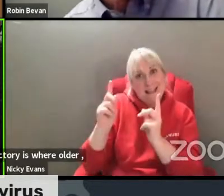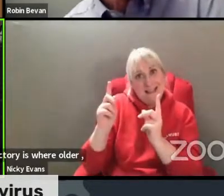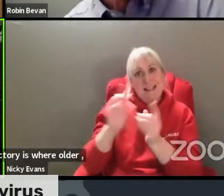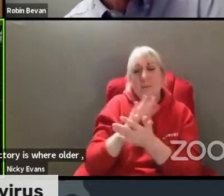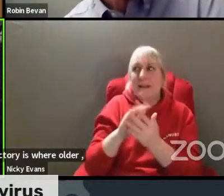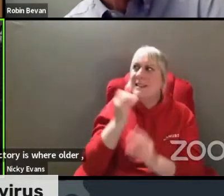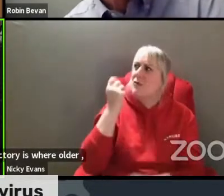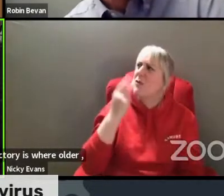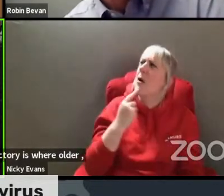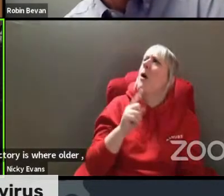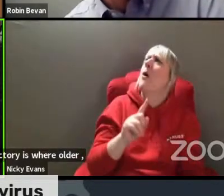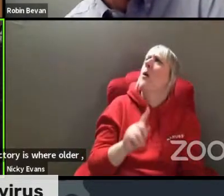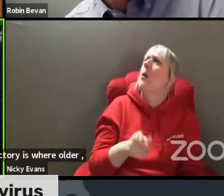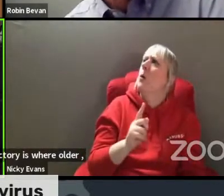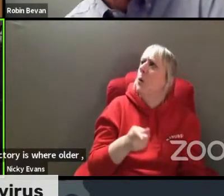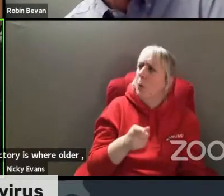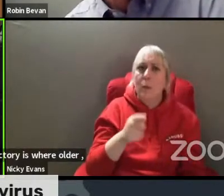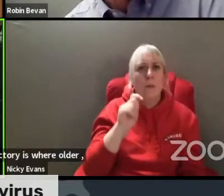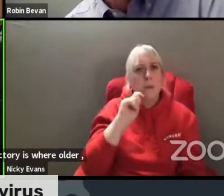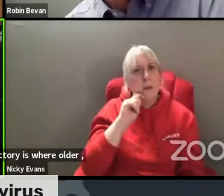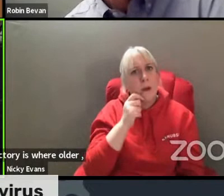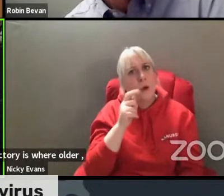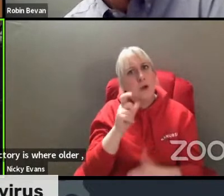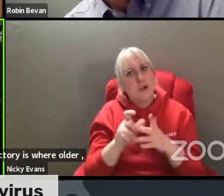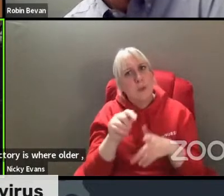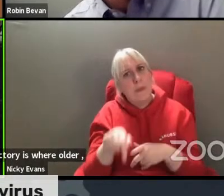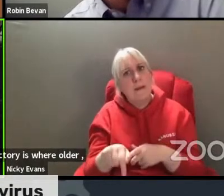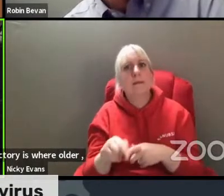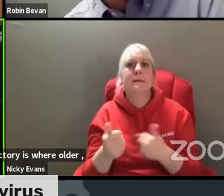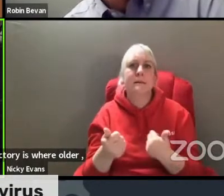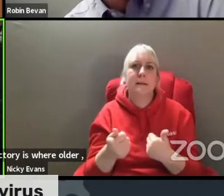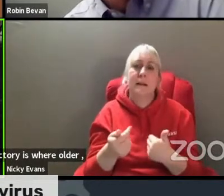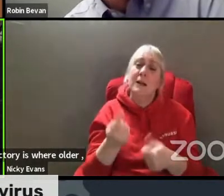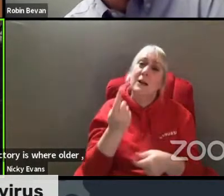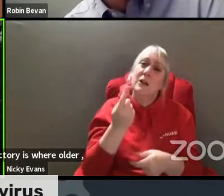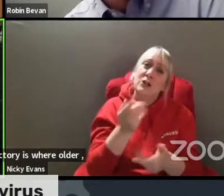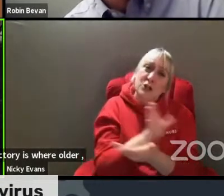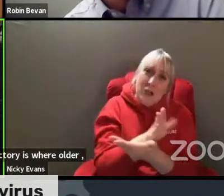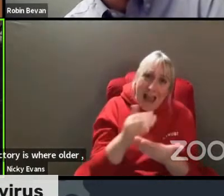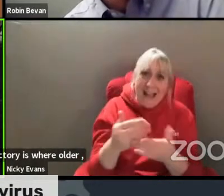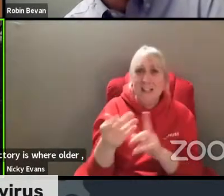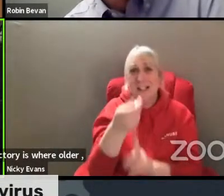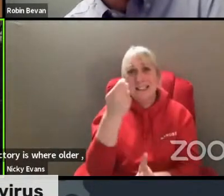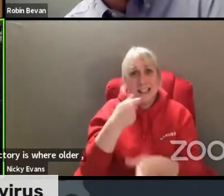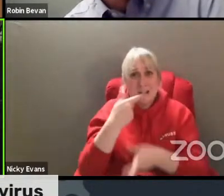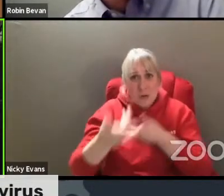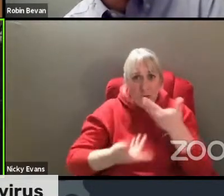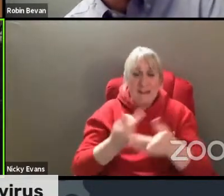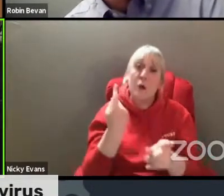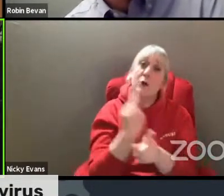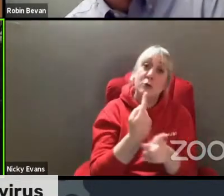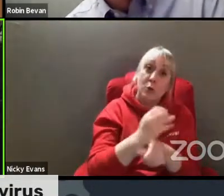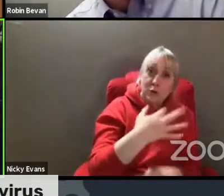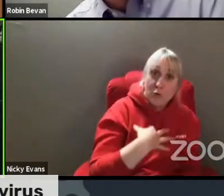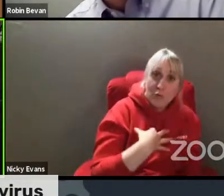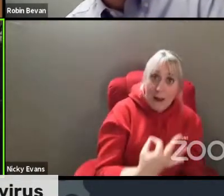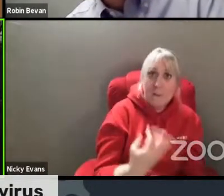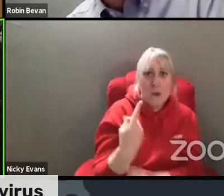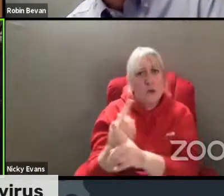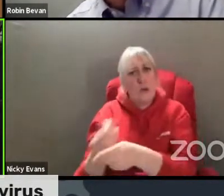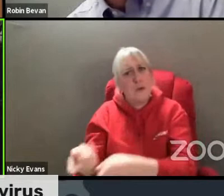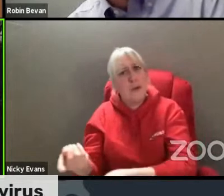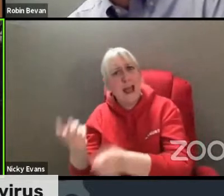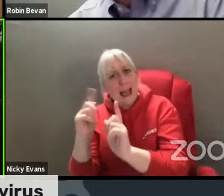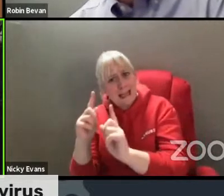a possible way to do it. So share successes, talk to heads, talk to your reps. But yes, we think look for every bit of protection